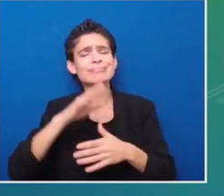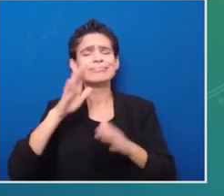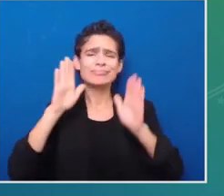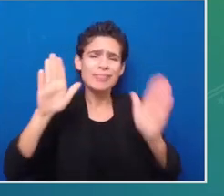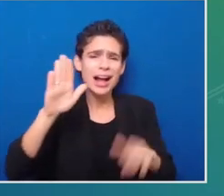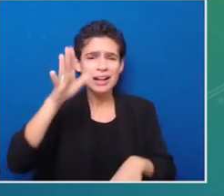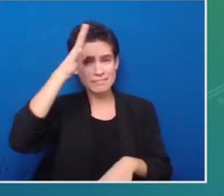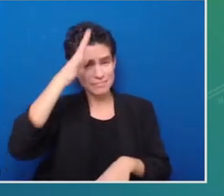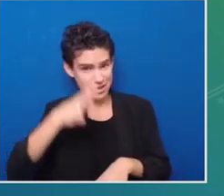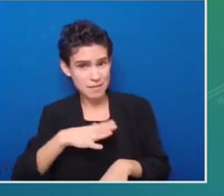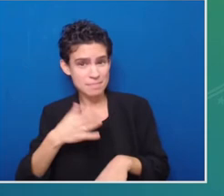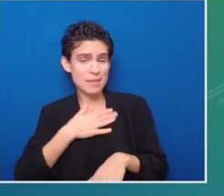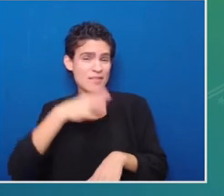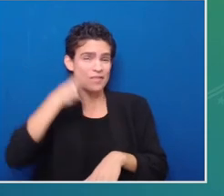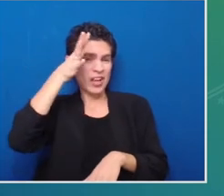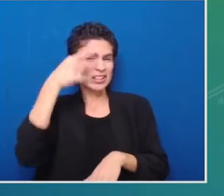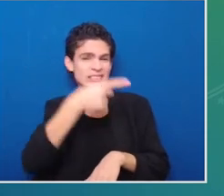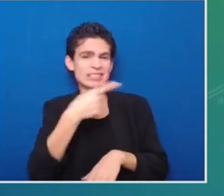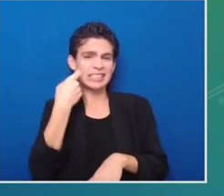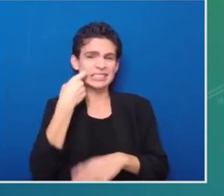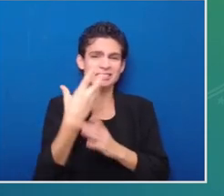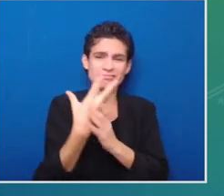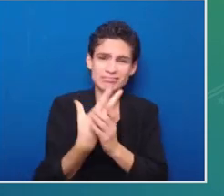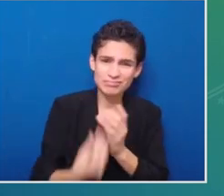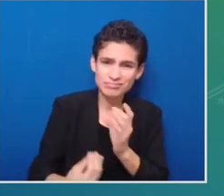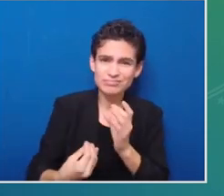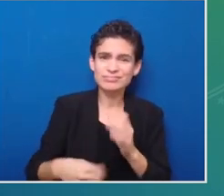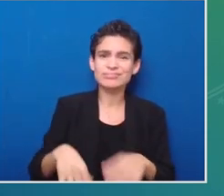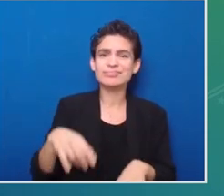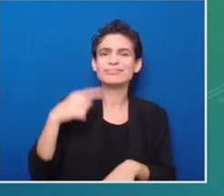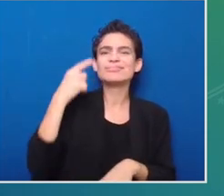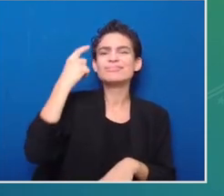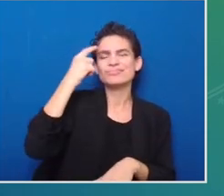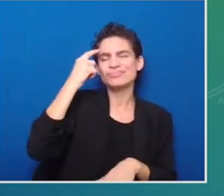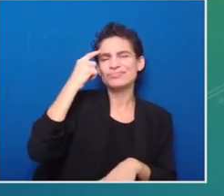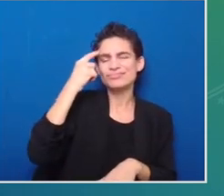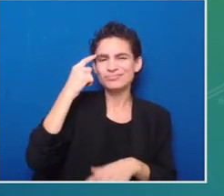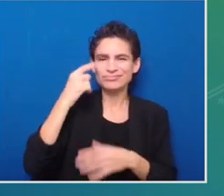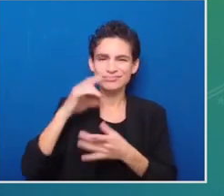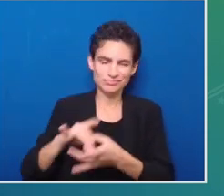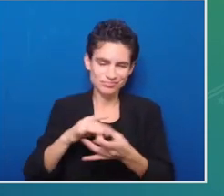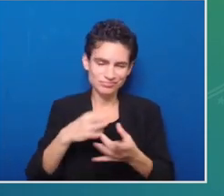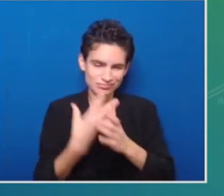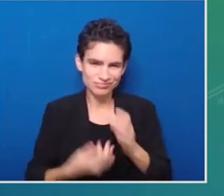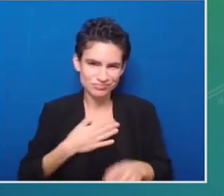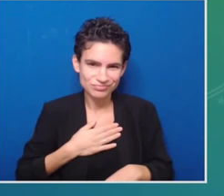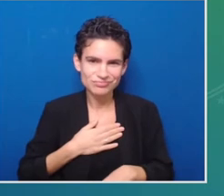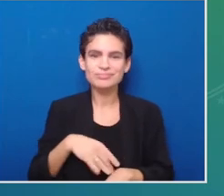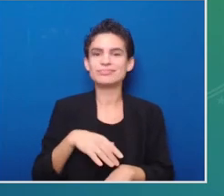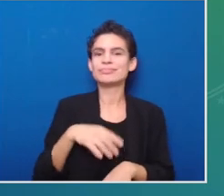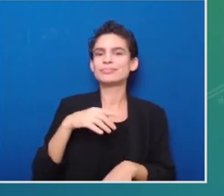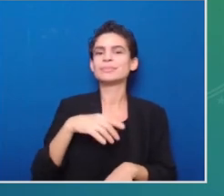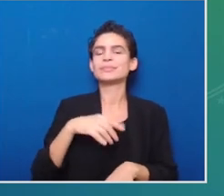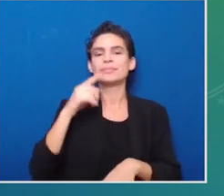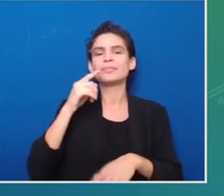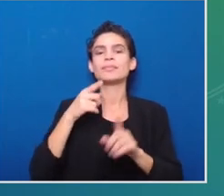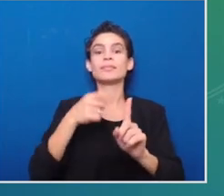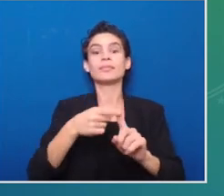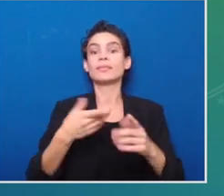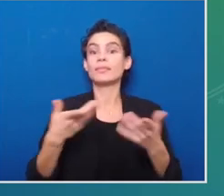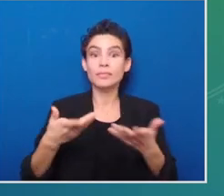cerebral hemorrhage. My dad was born in rural Canada in a